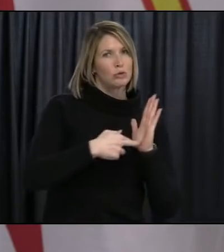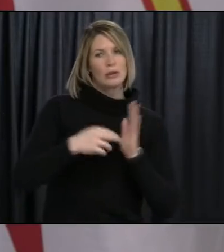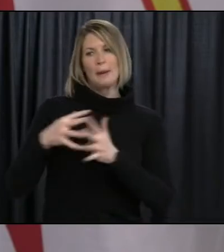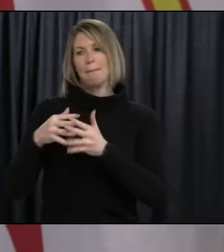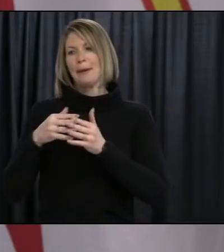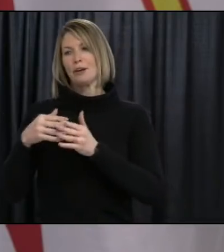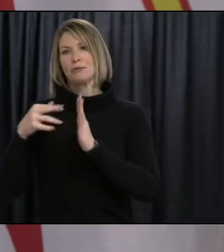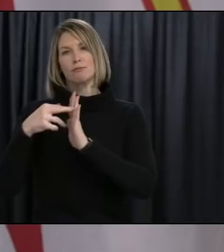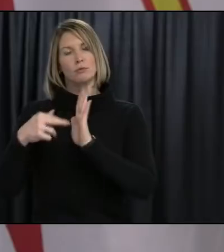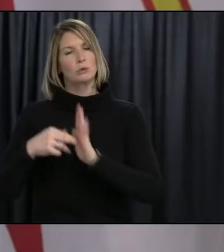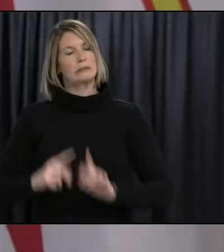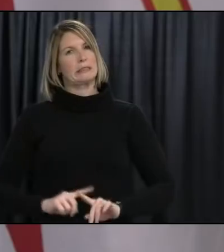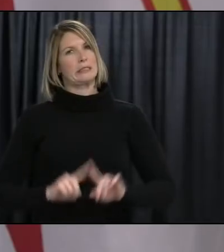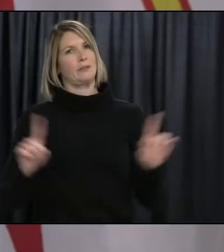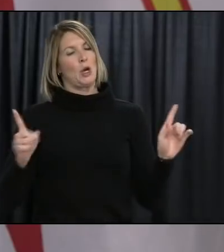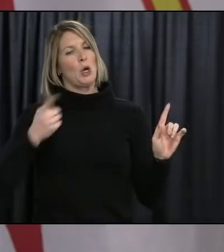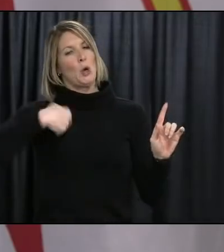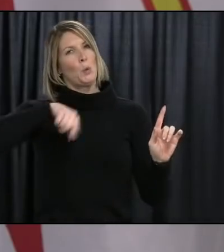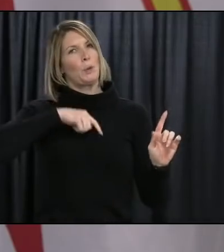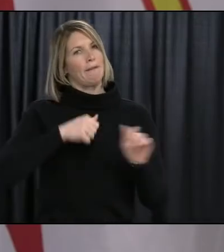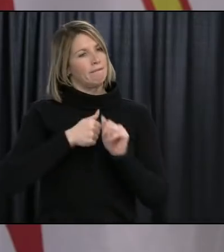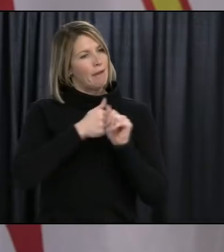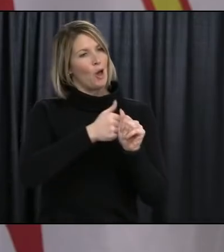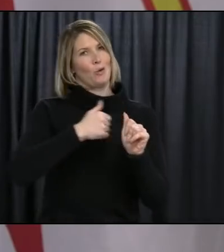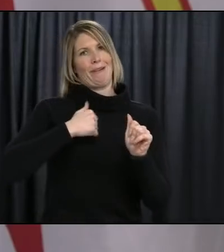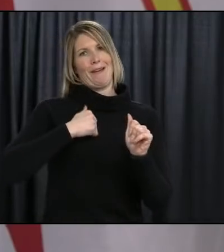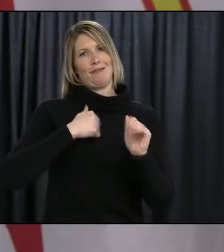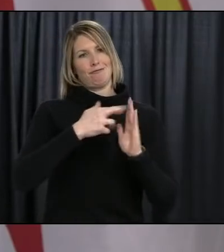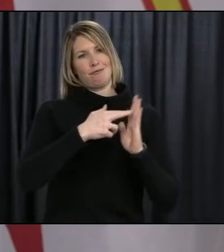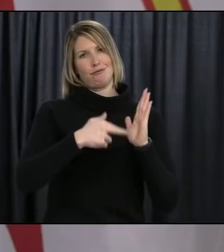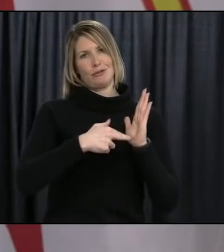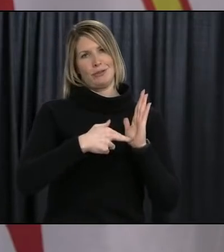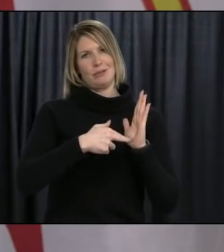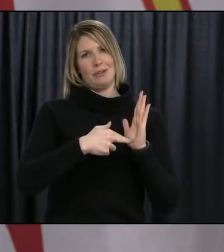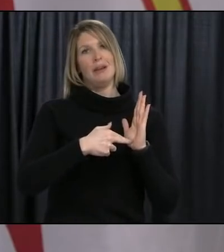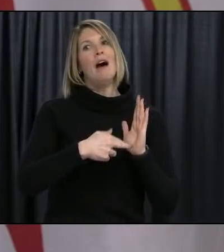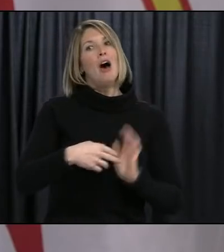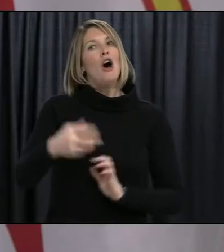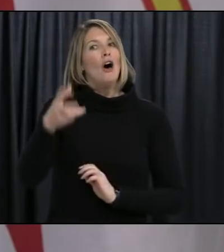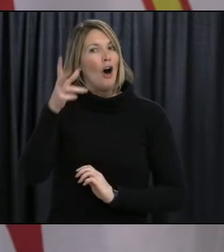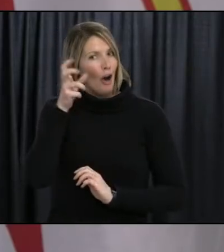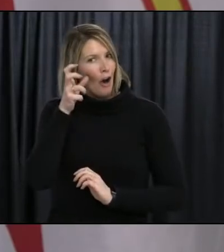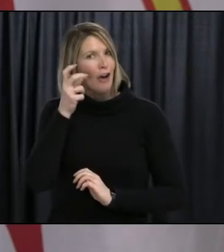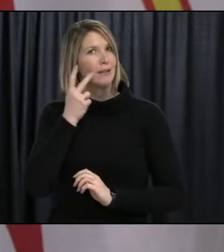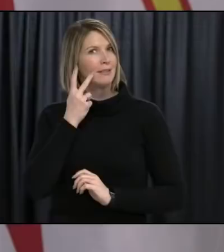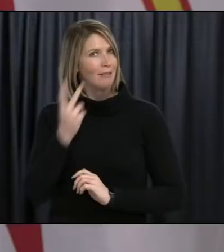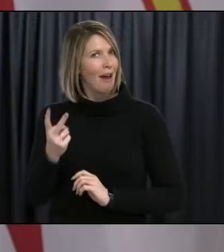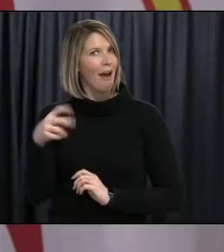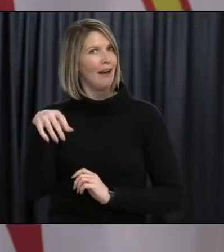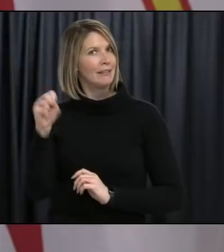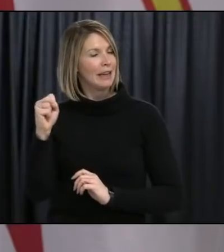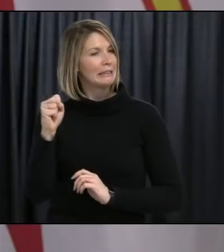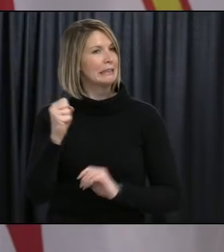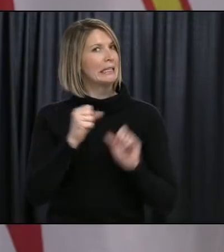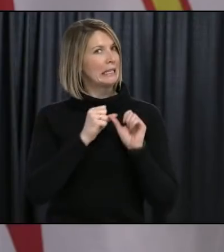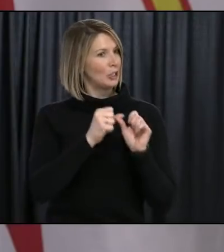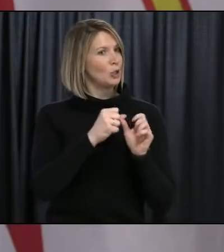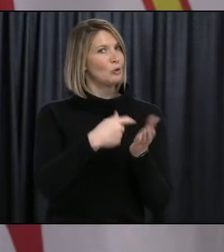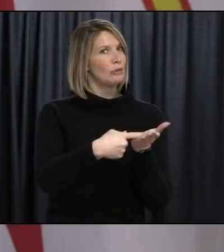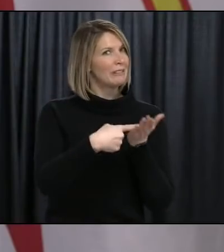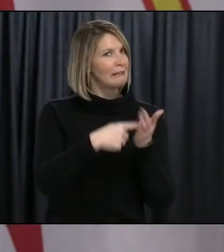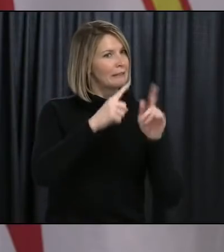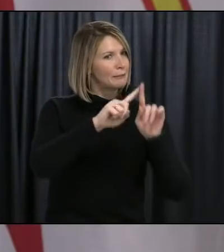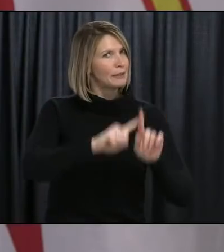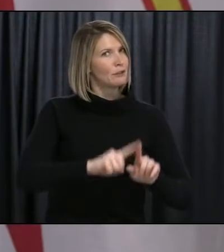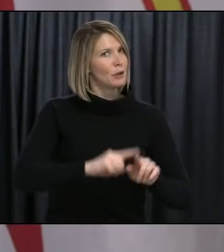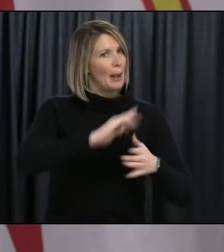Immunizations recommendations when it comes to priority groups. All of those discussions are still happening. So again, I wouldn't want to speak prematurely